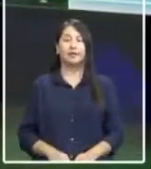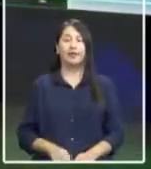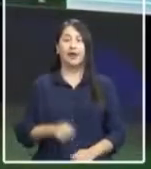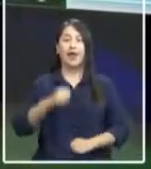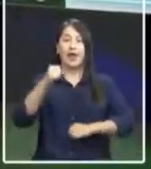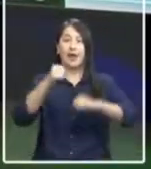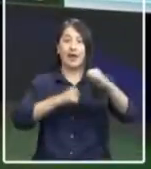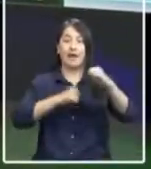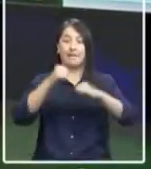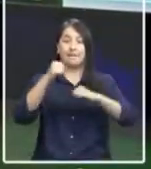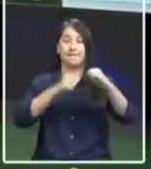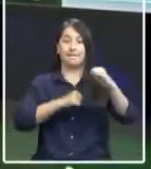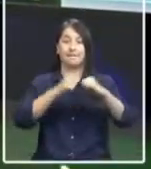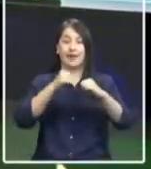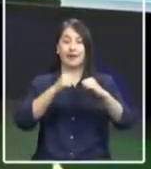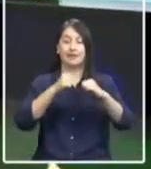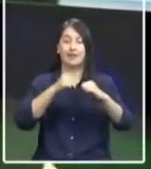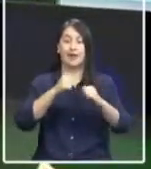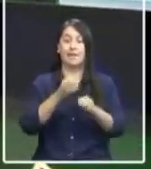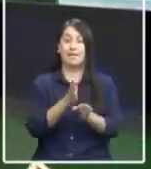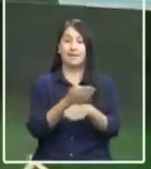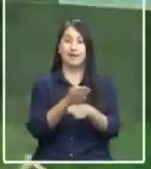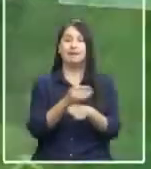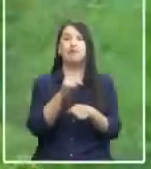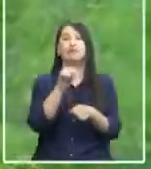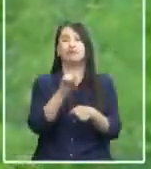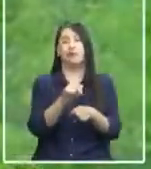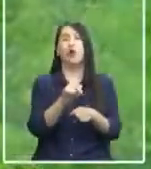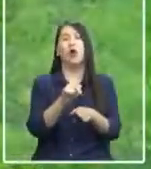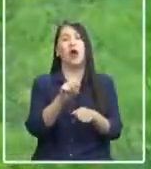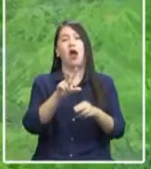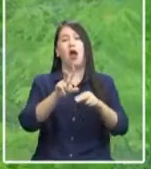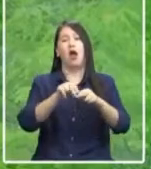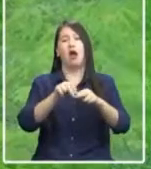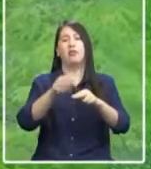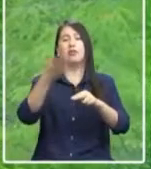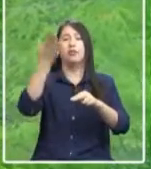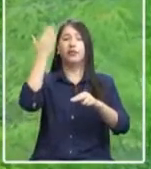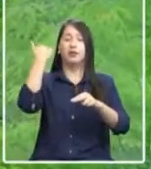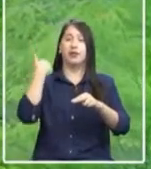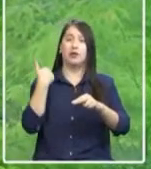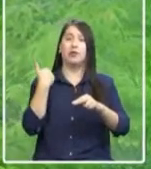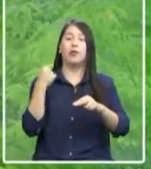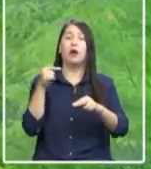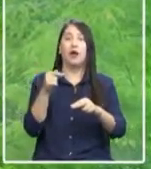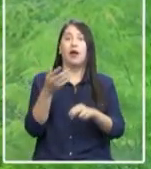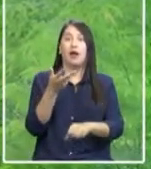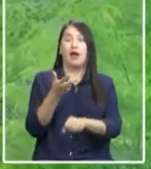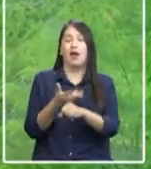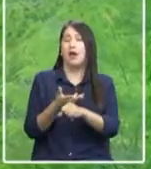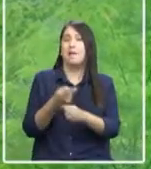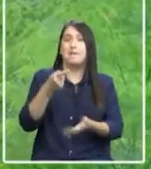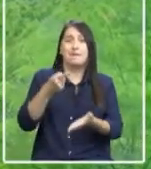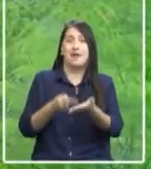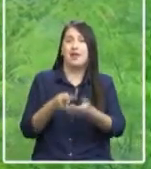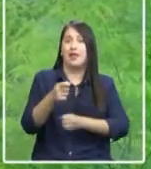millennia. But the big change in fisheries happened in